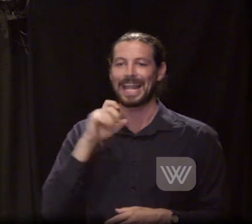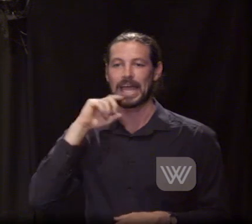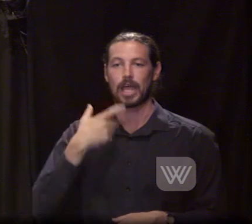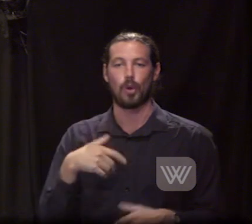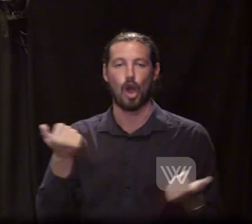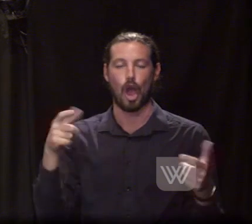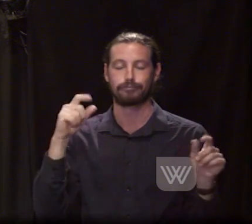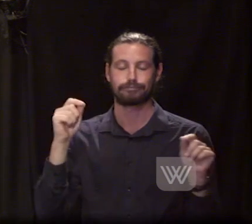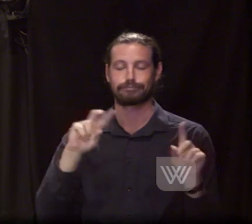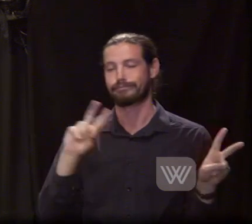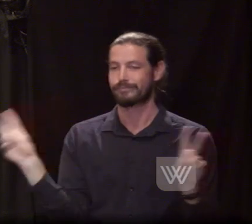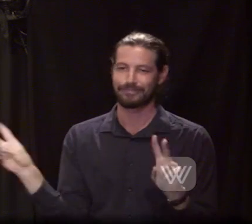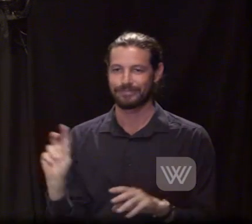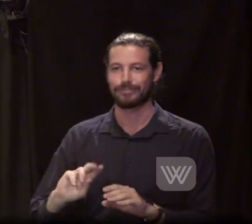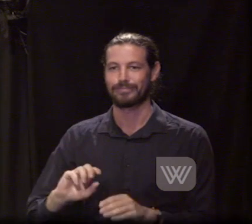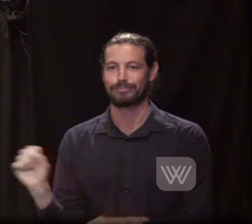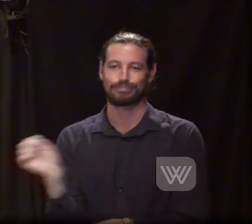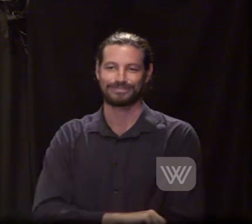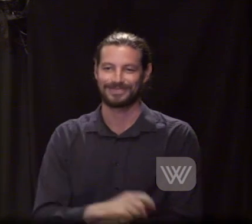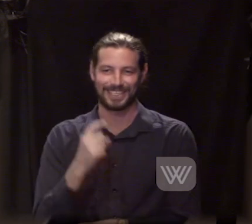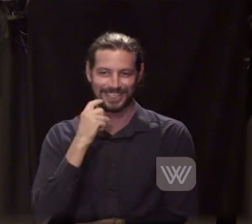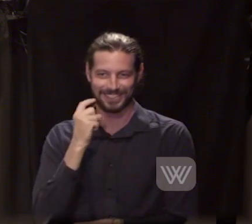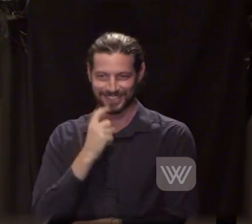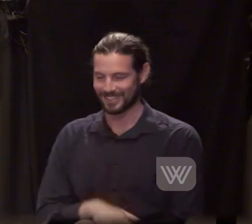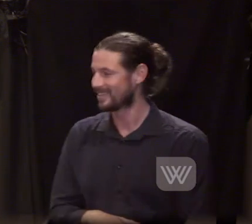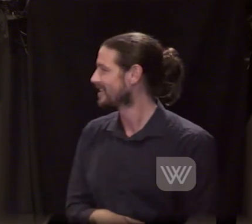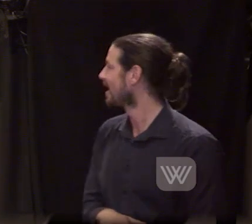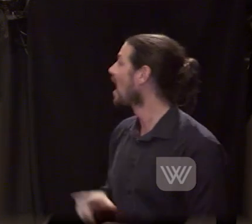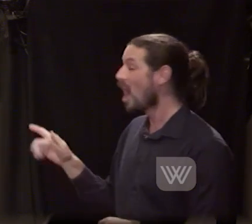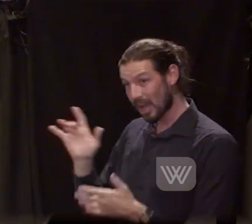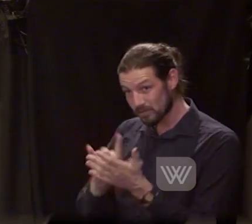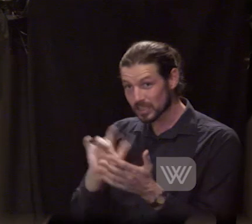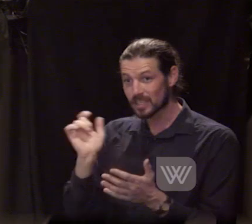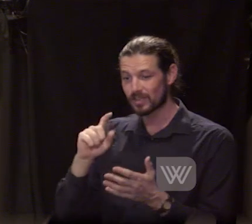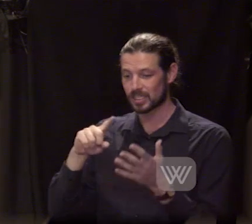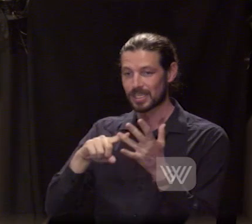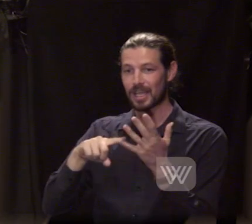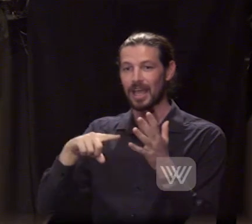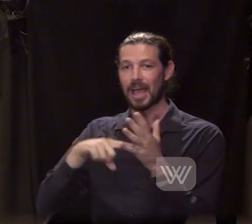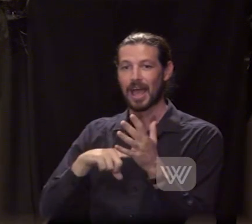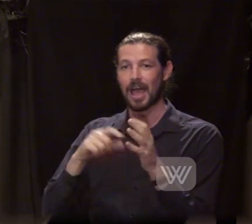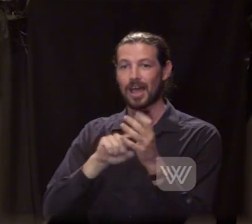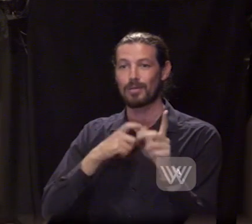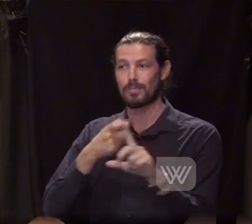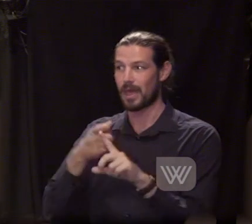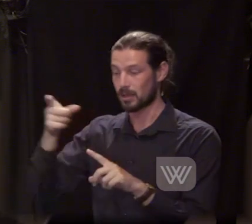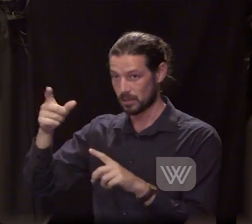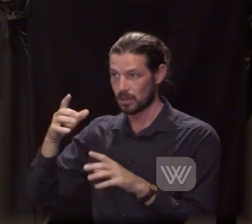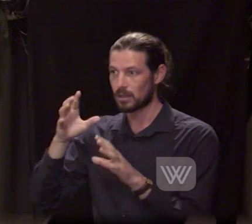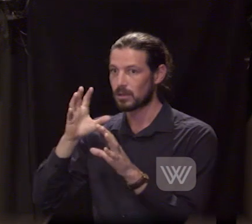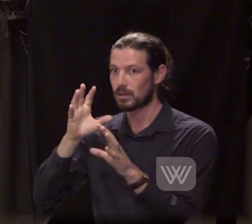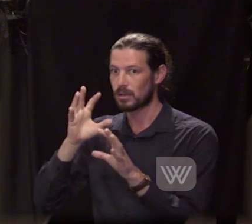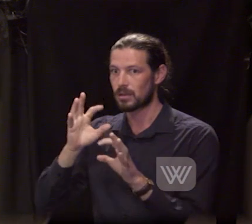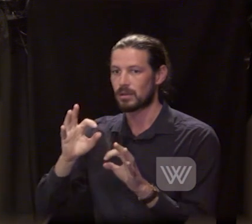There's nothing going on after about 8 o'clock, so it's fine. Because I've been in the outback, and that was really, really quiet. All the time you might hear a cow or sheep,